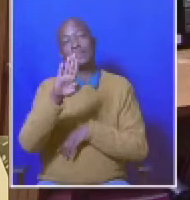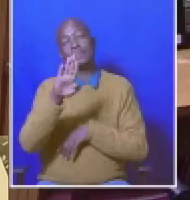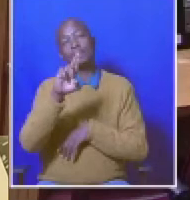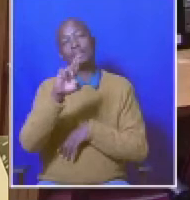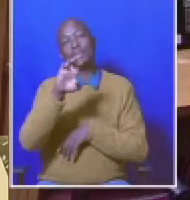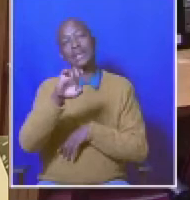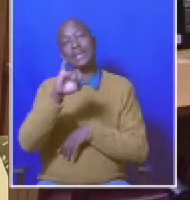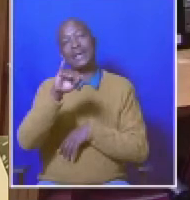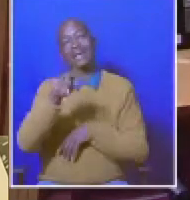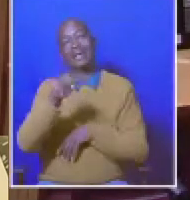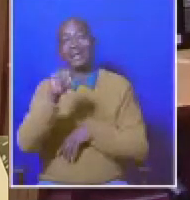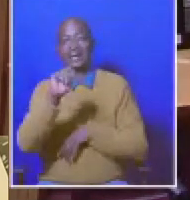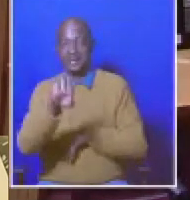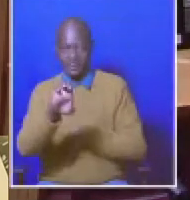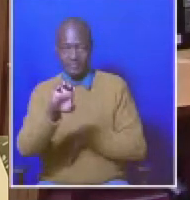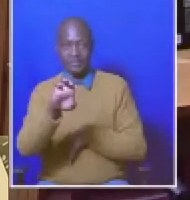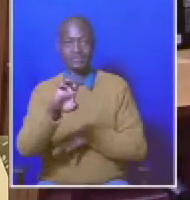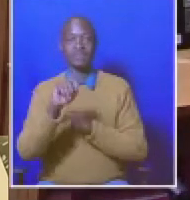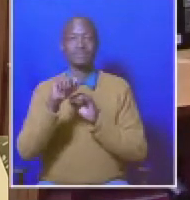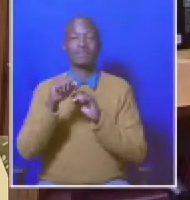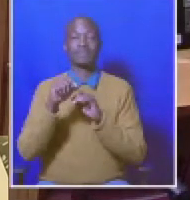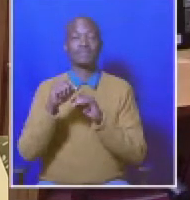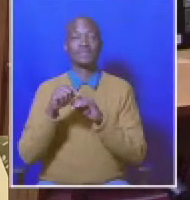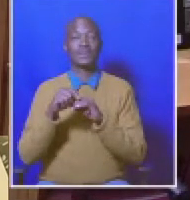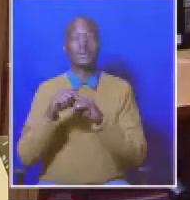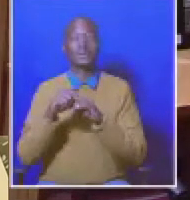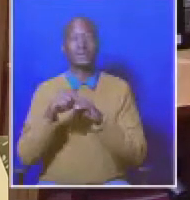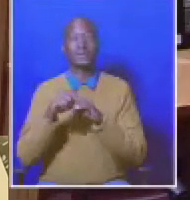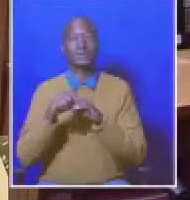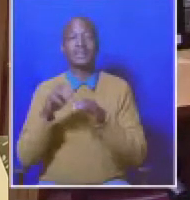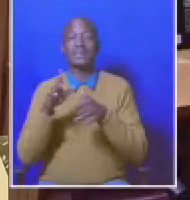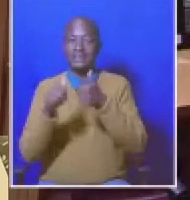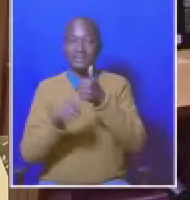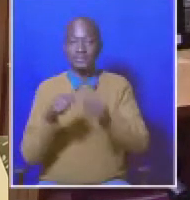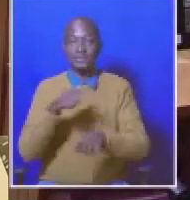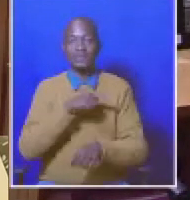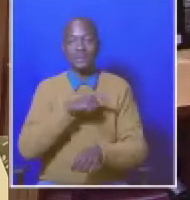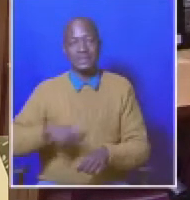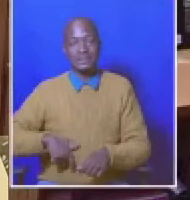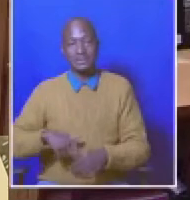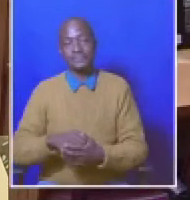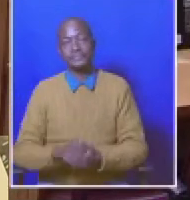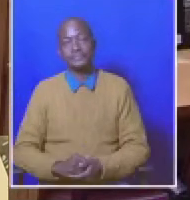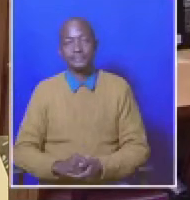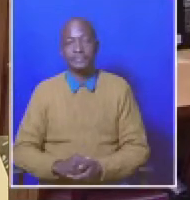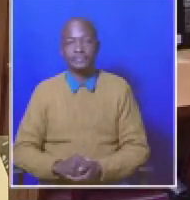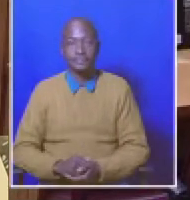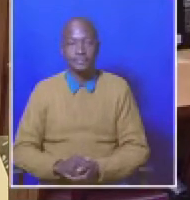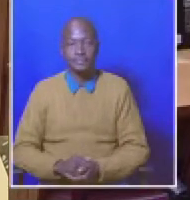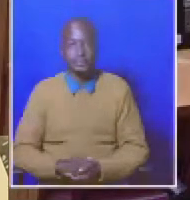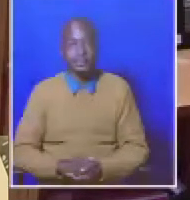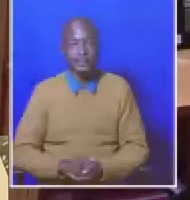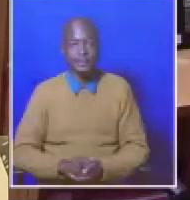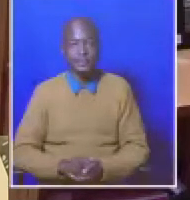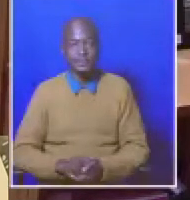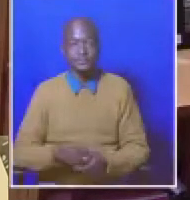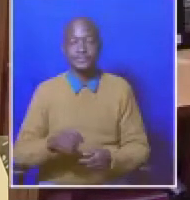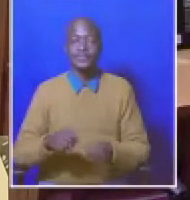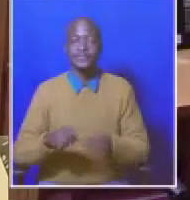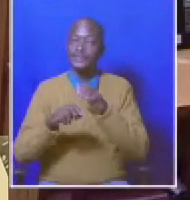and is to the Deputy President. Deputy President. Thank you, Honorable